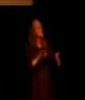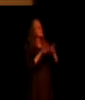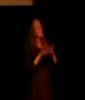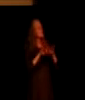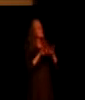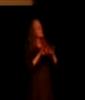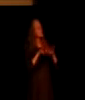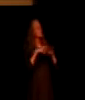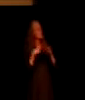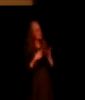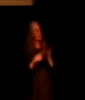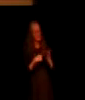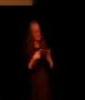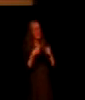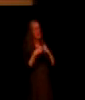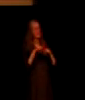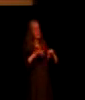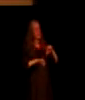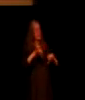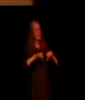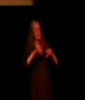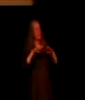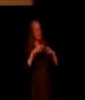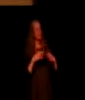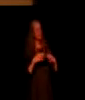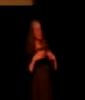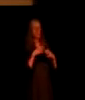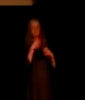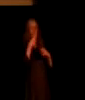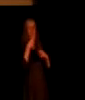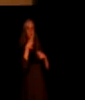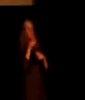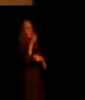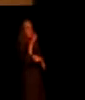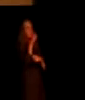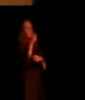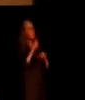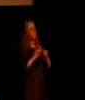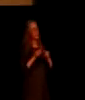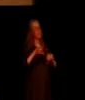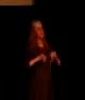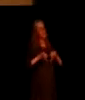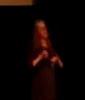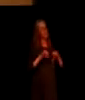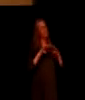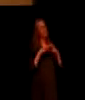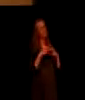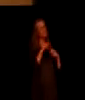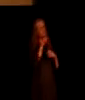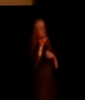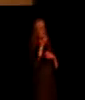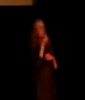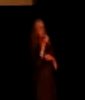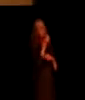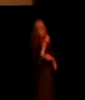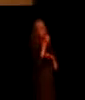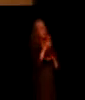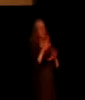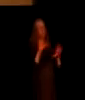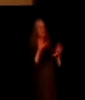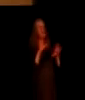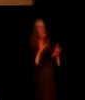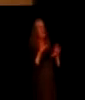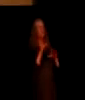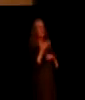defined and discussed in the science community. Not in the public yet, even in the science community. In 1980, there was not